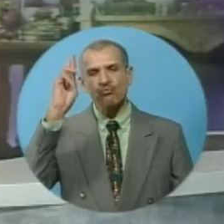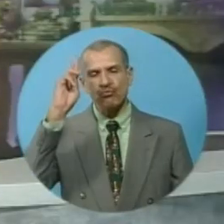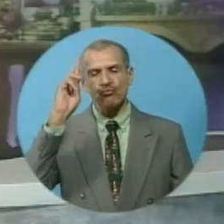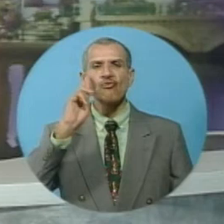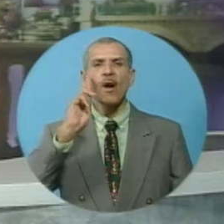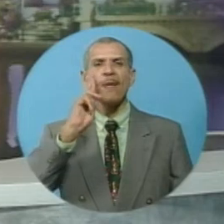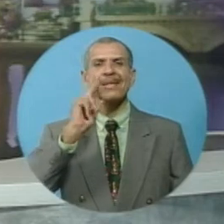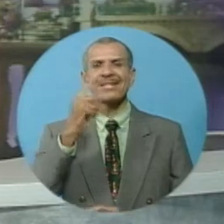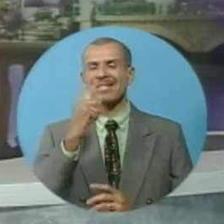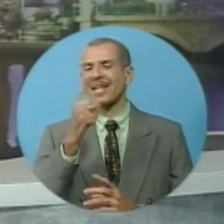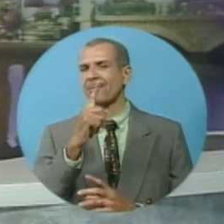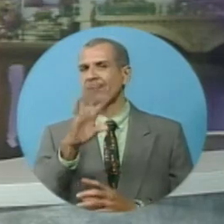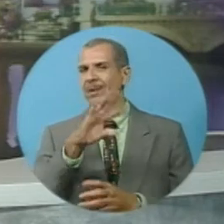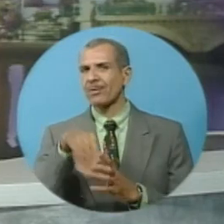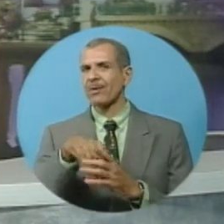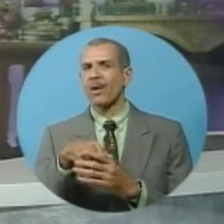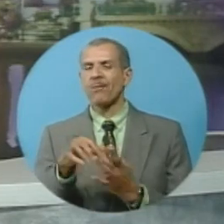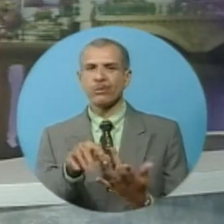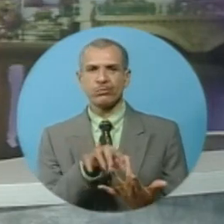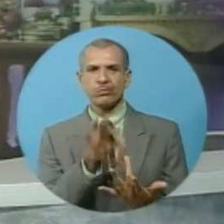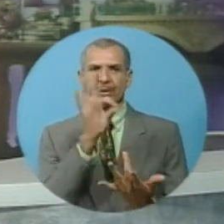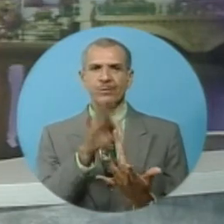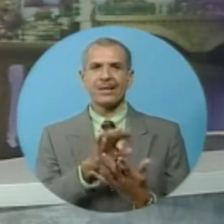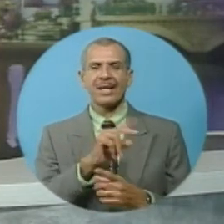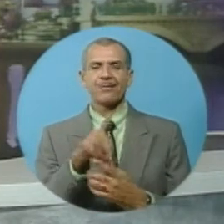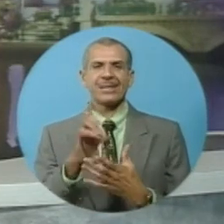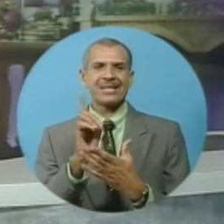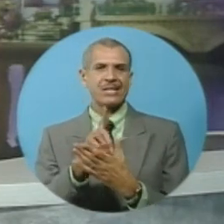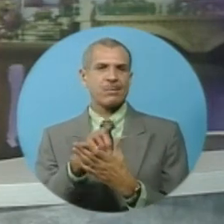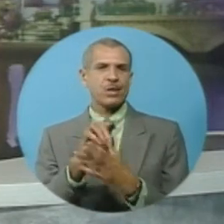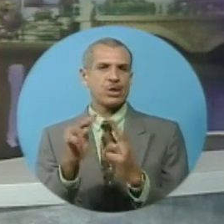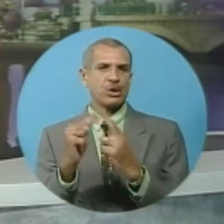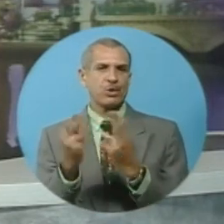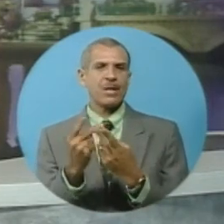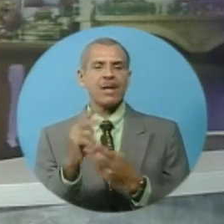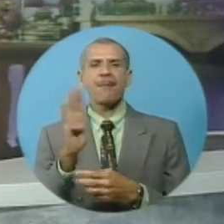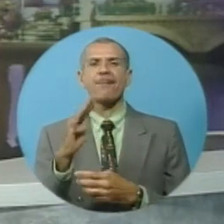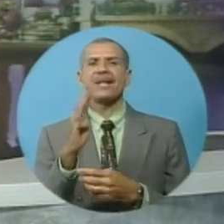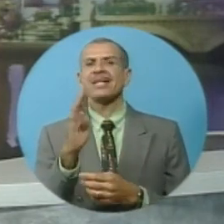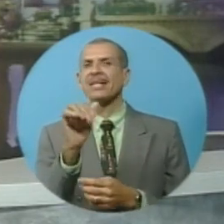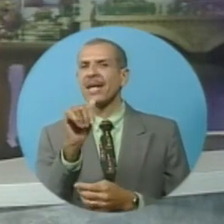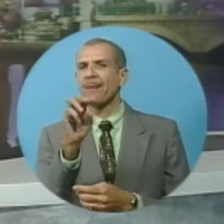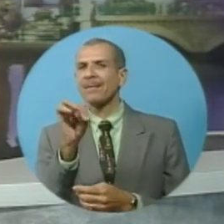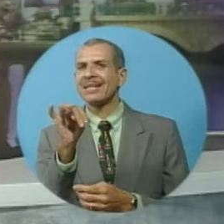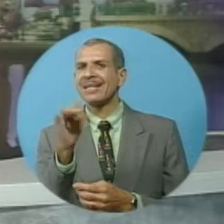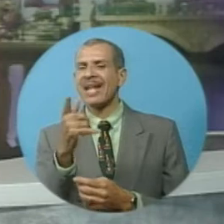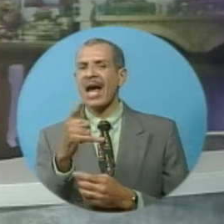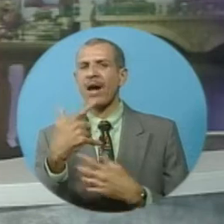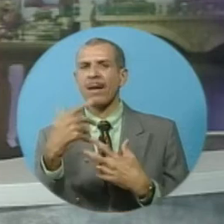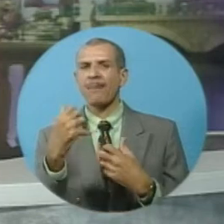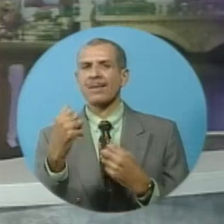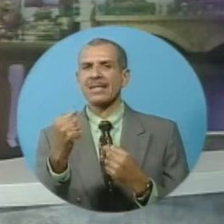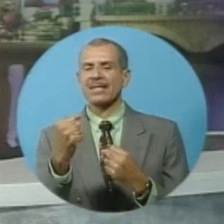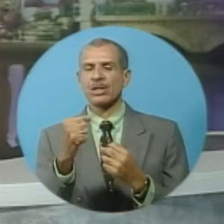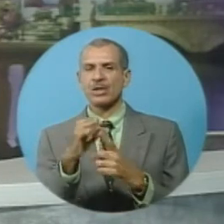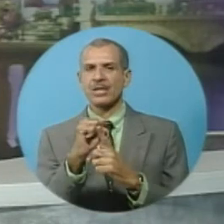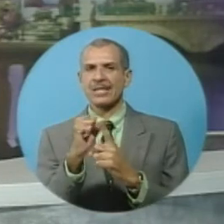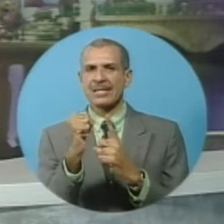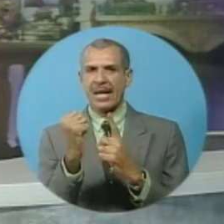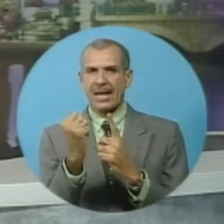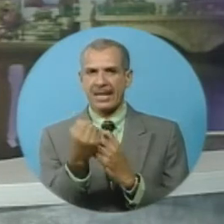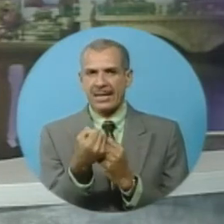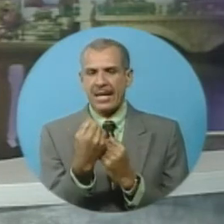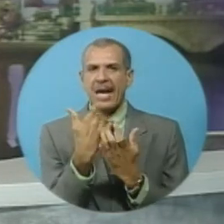says participants have been selected from the National Disabilities Unit and the Barbados Amputee and Rehabilitation Society. She